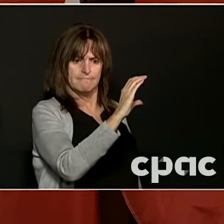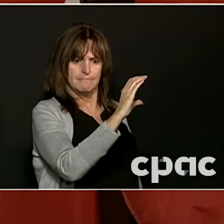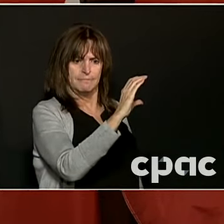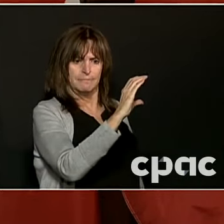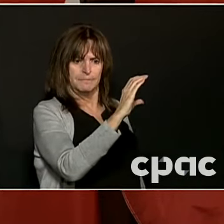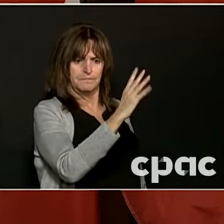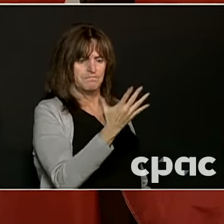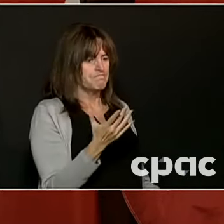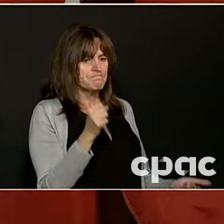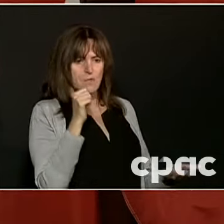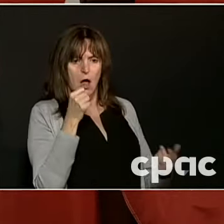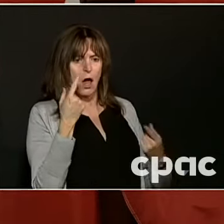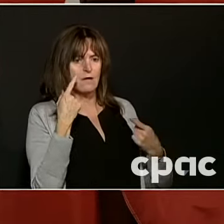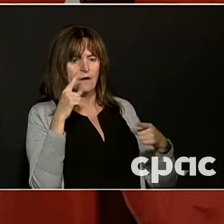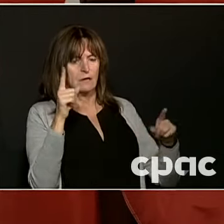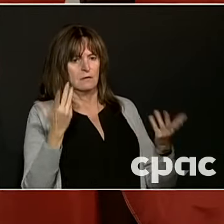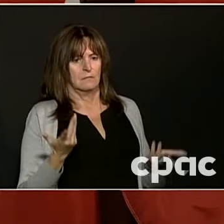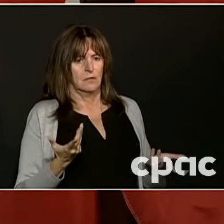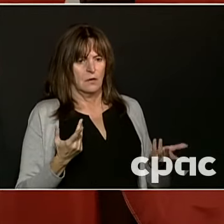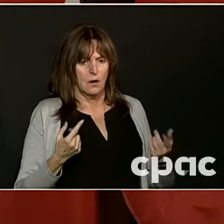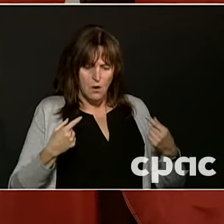you just not going to do that?